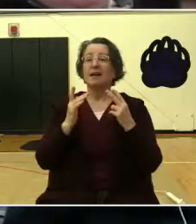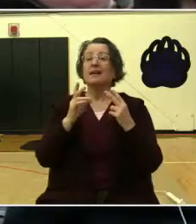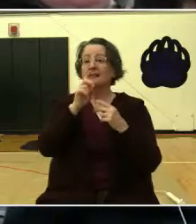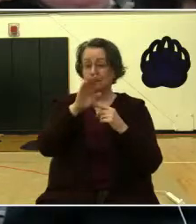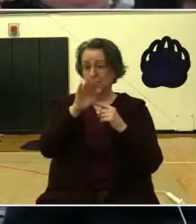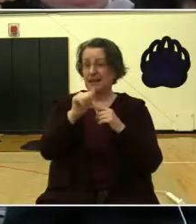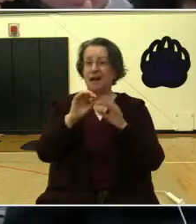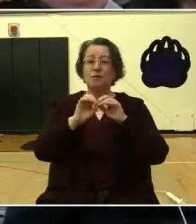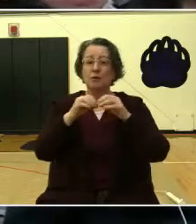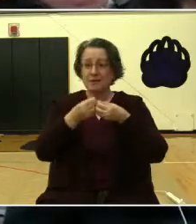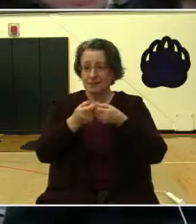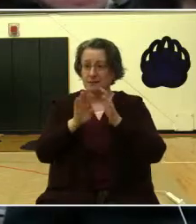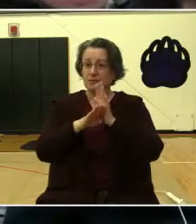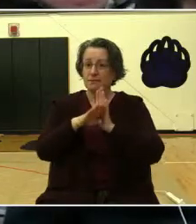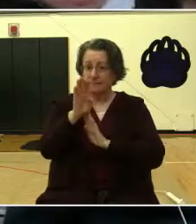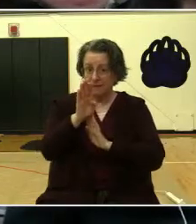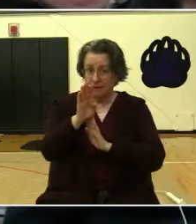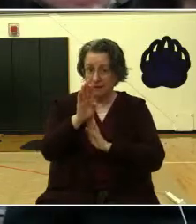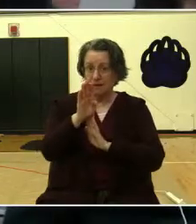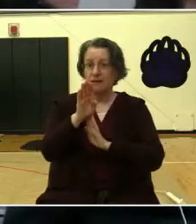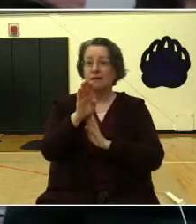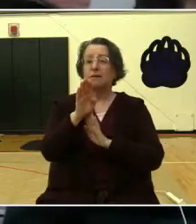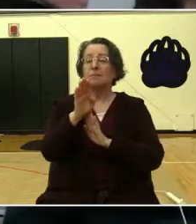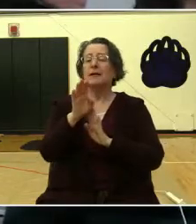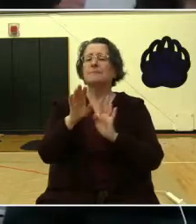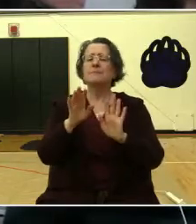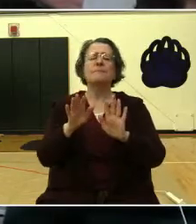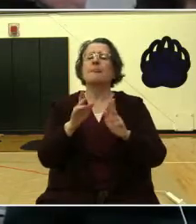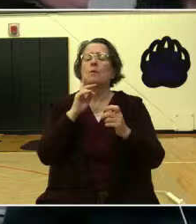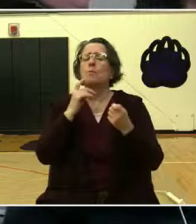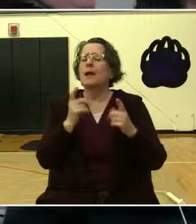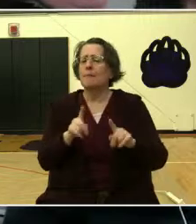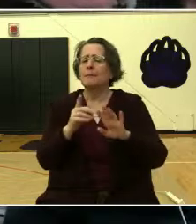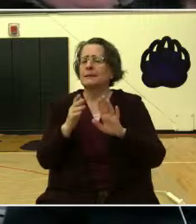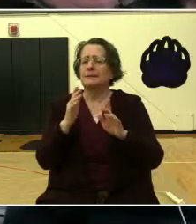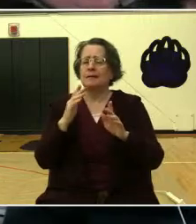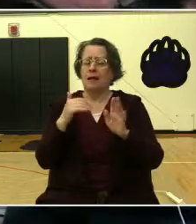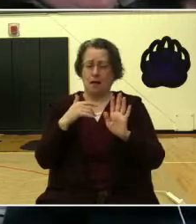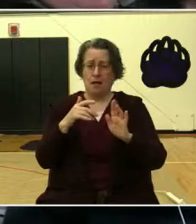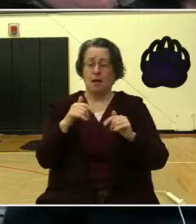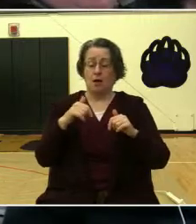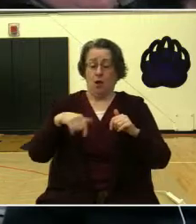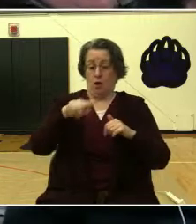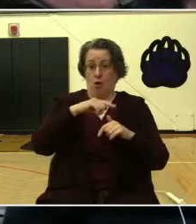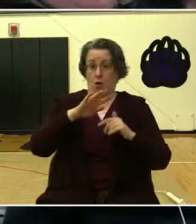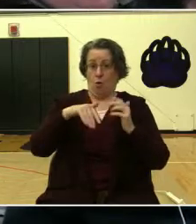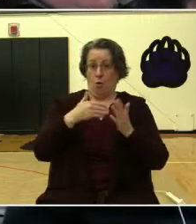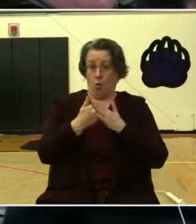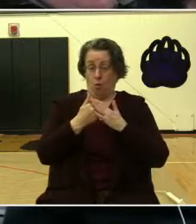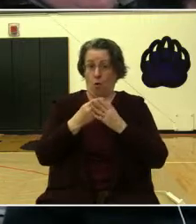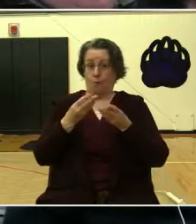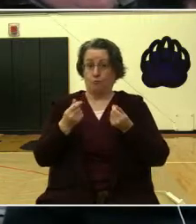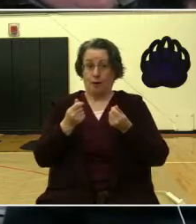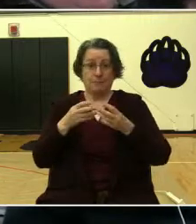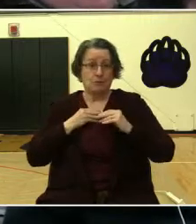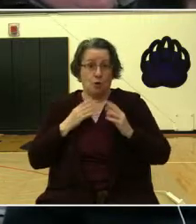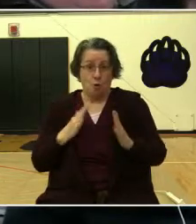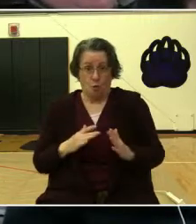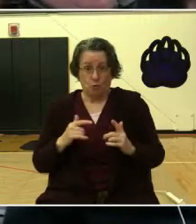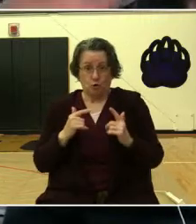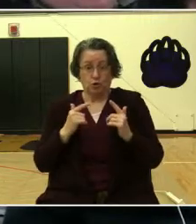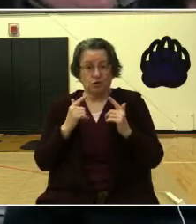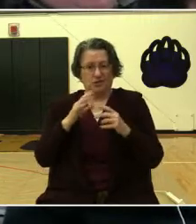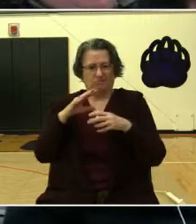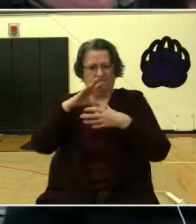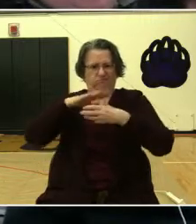Alliance and it's voted on before it gets to the select board it's voted on by all of the property owners in downtown